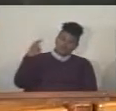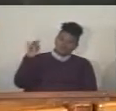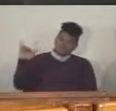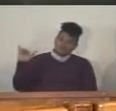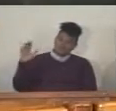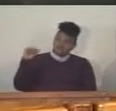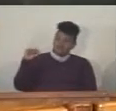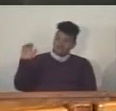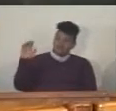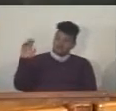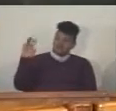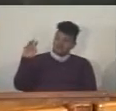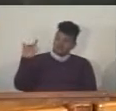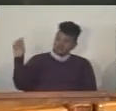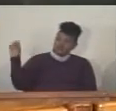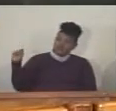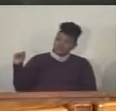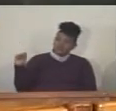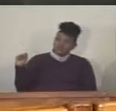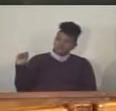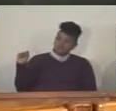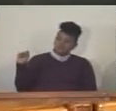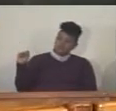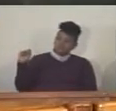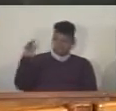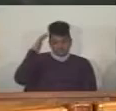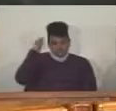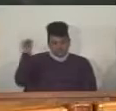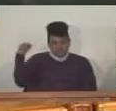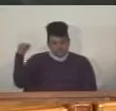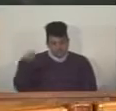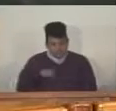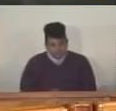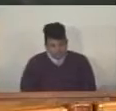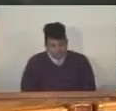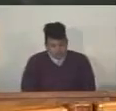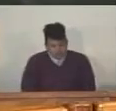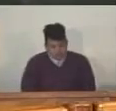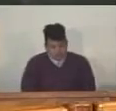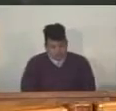Senator Longmore? Yes. Senator Morris?